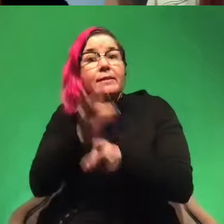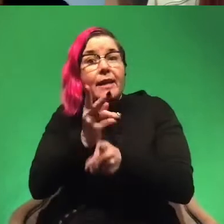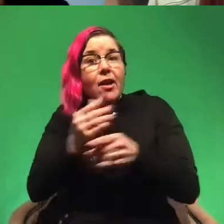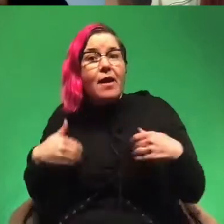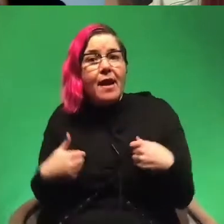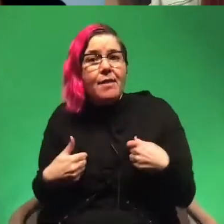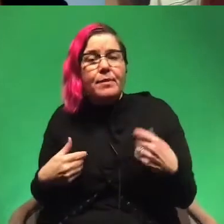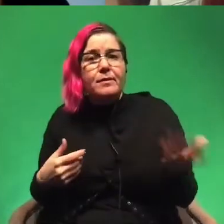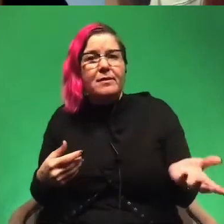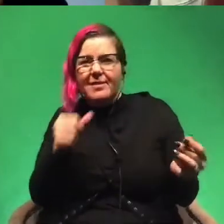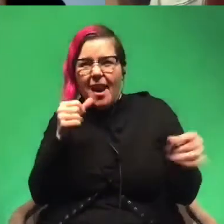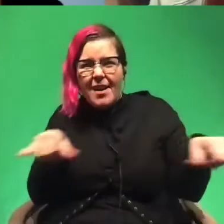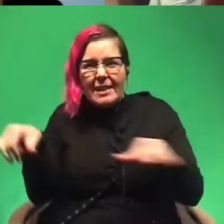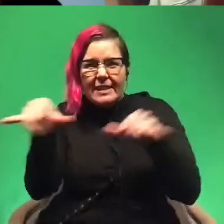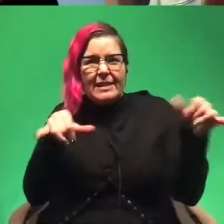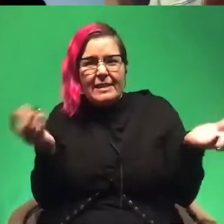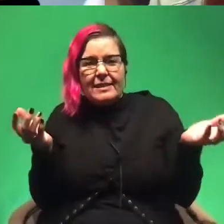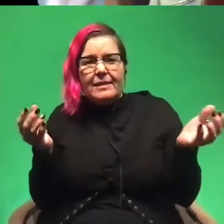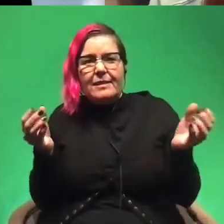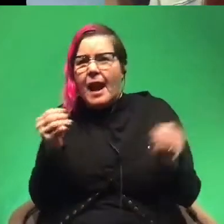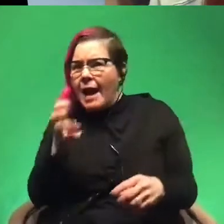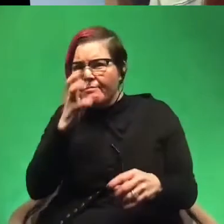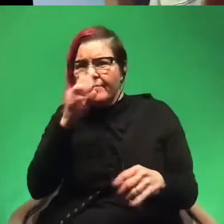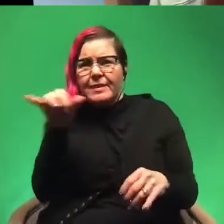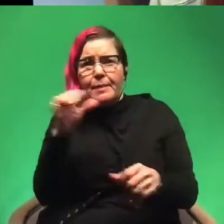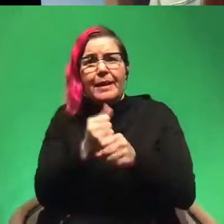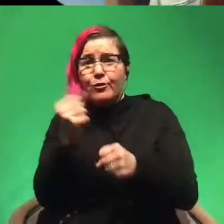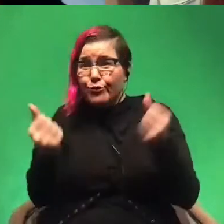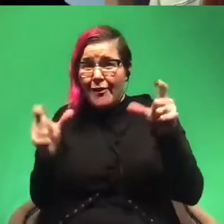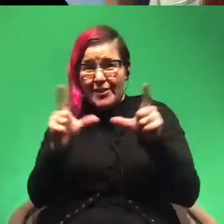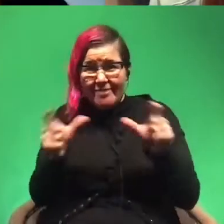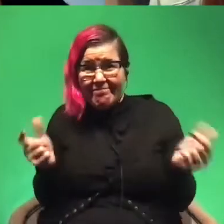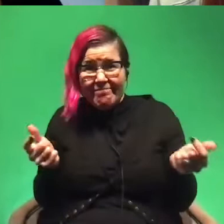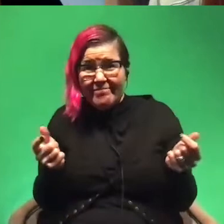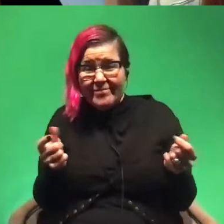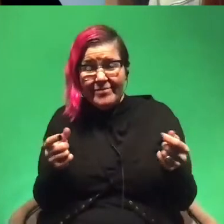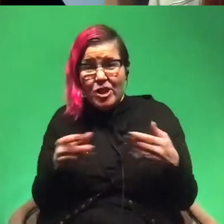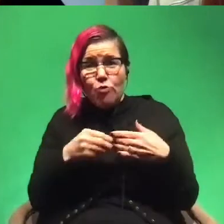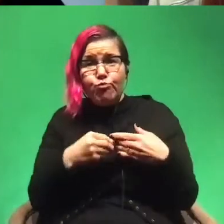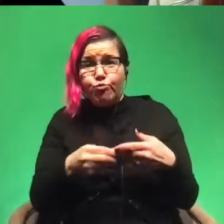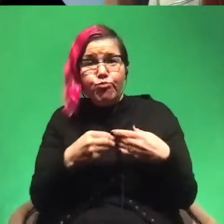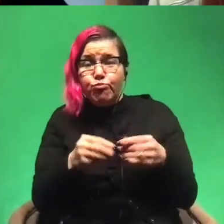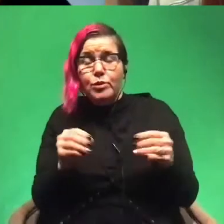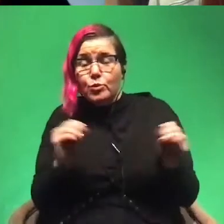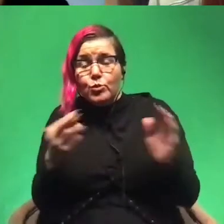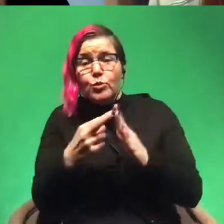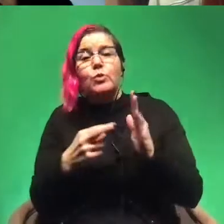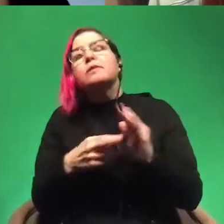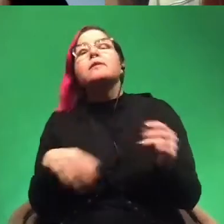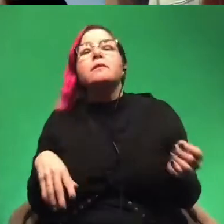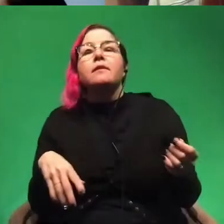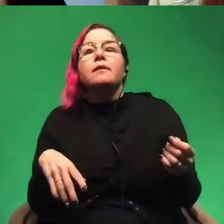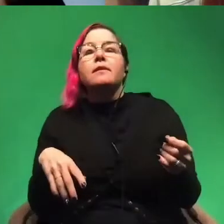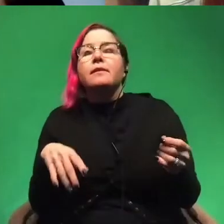not consistent. It's not nearly as rigorous as maybe even getting your driver's license is, for example, and it certainly isn't as rigorous as things that we